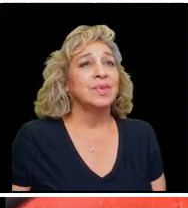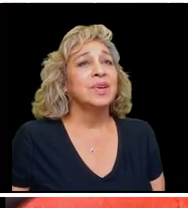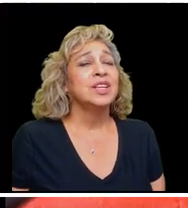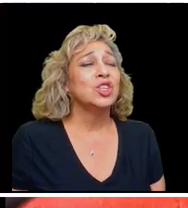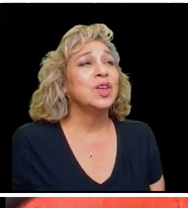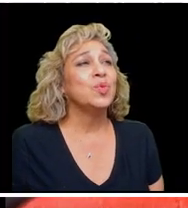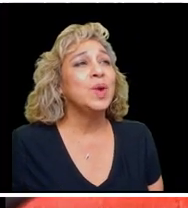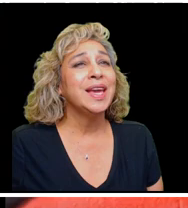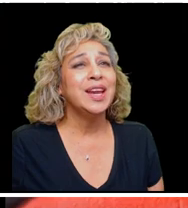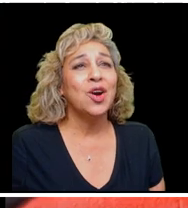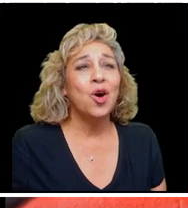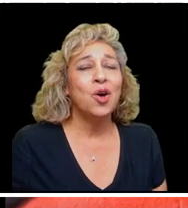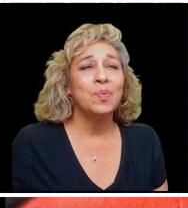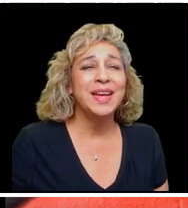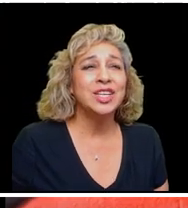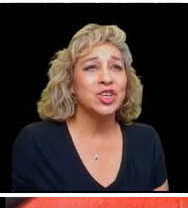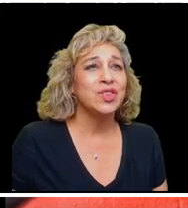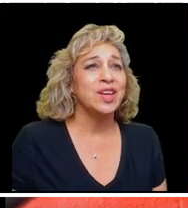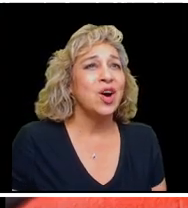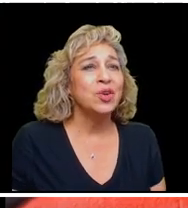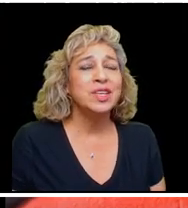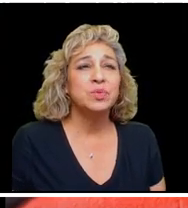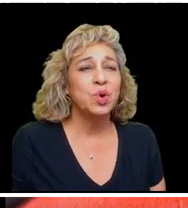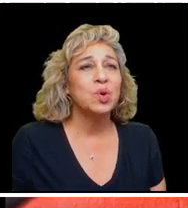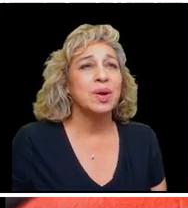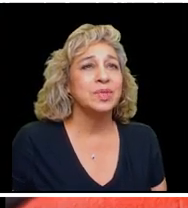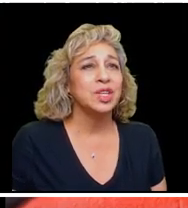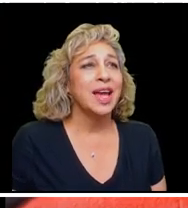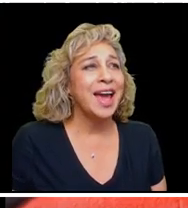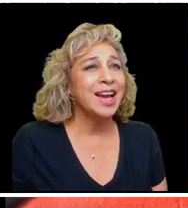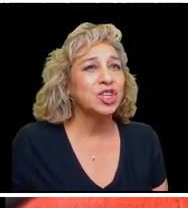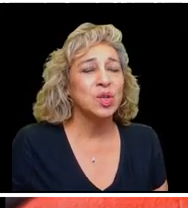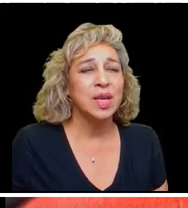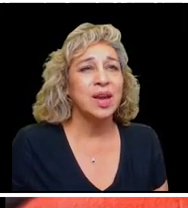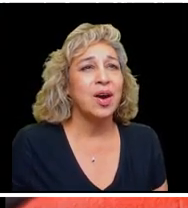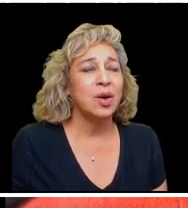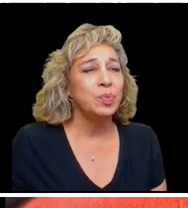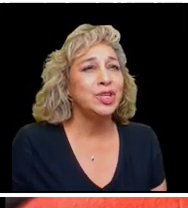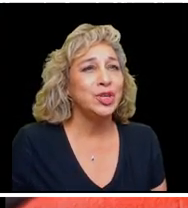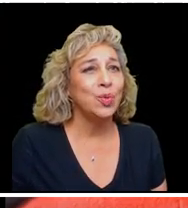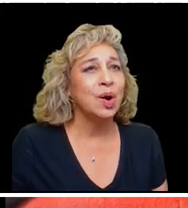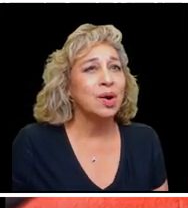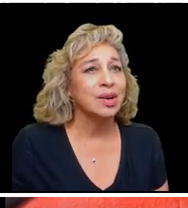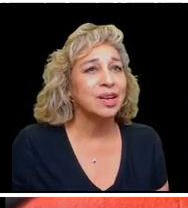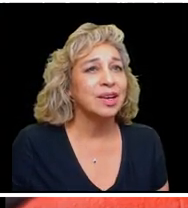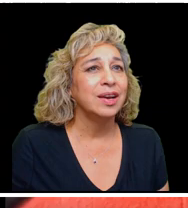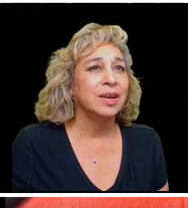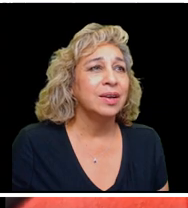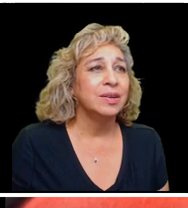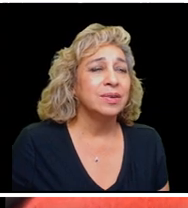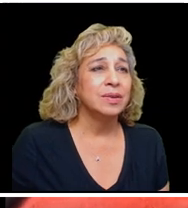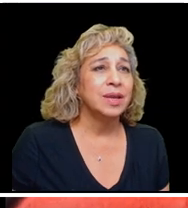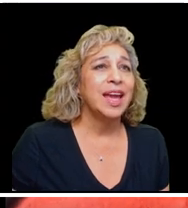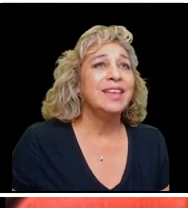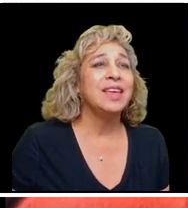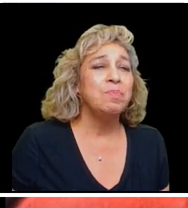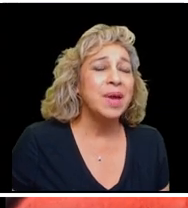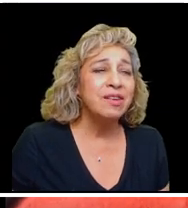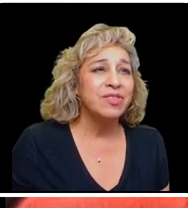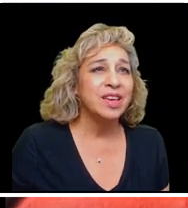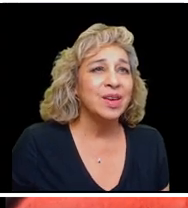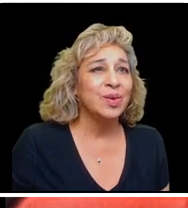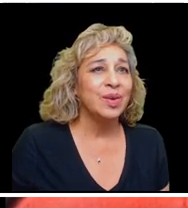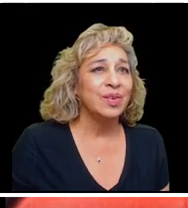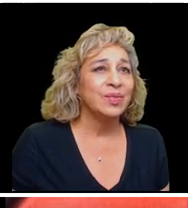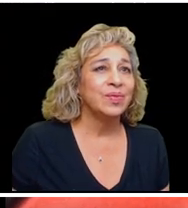so that we can all make sure that all these programs actually are put to work and they